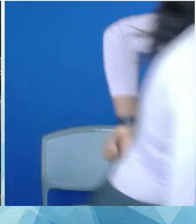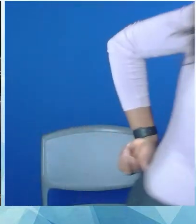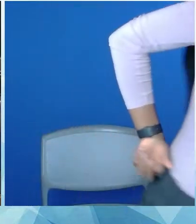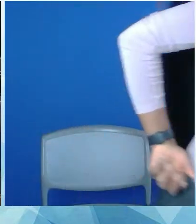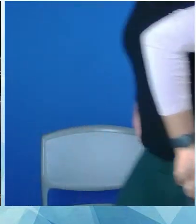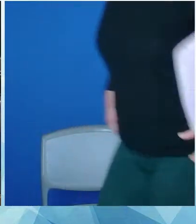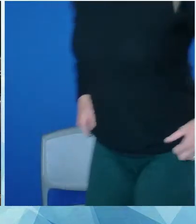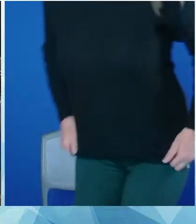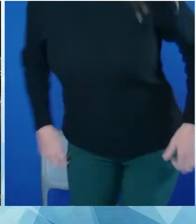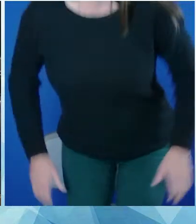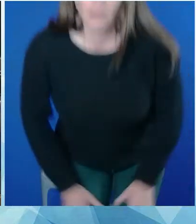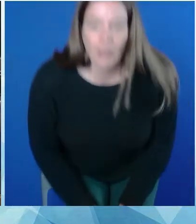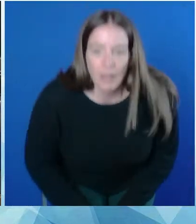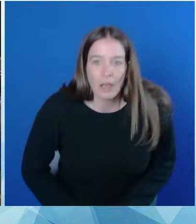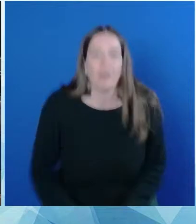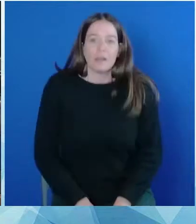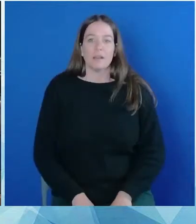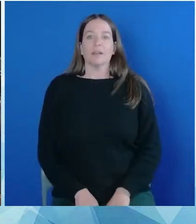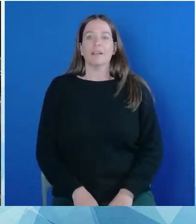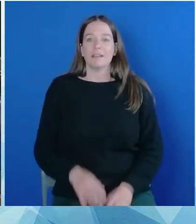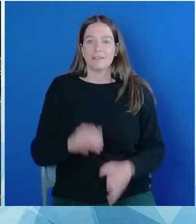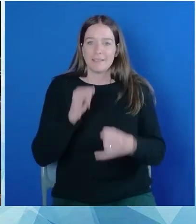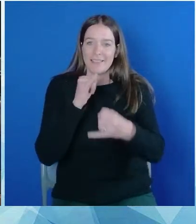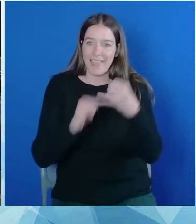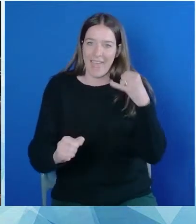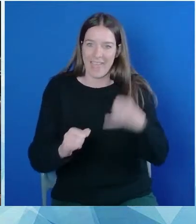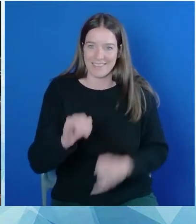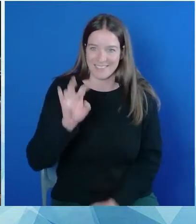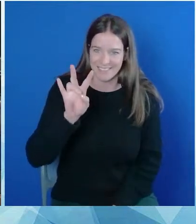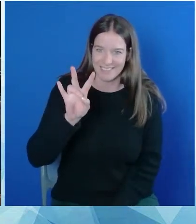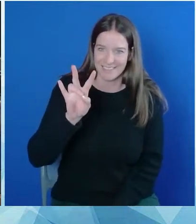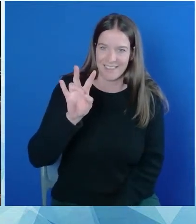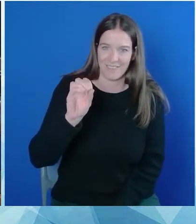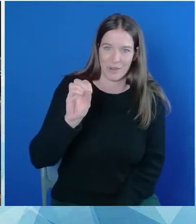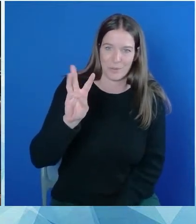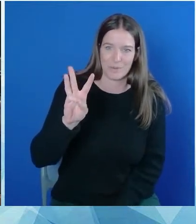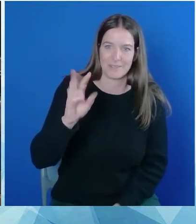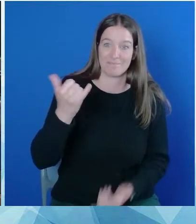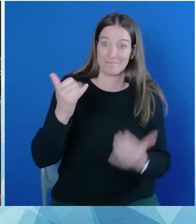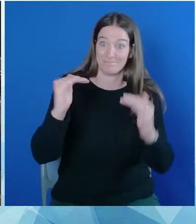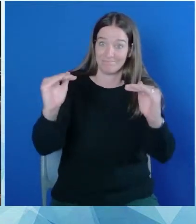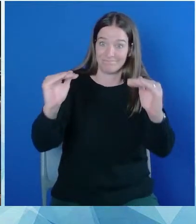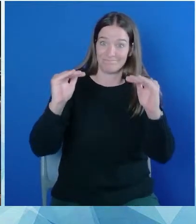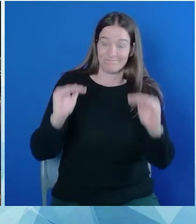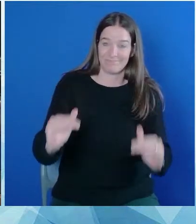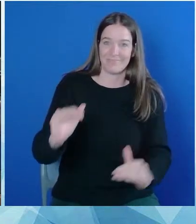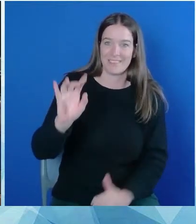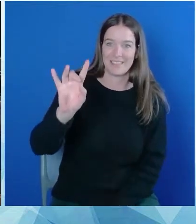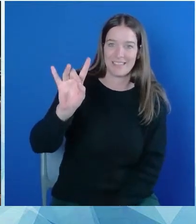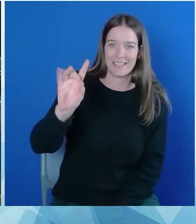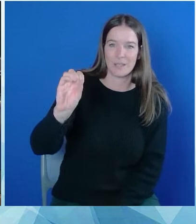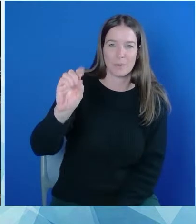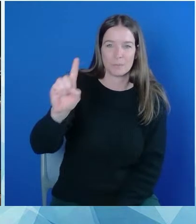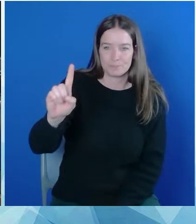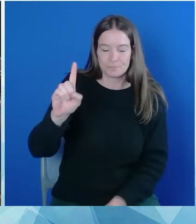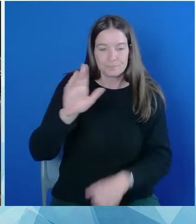one on 7.06. Yes. Moving on to 8.01, call to the public for non-agenda items.